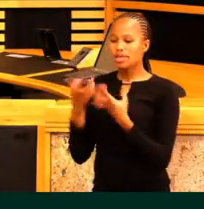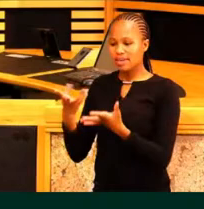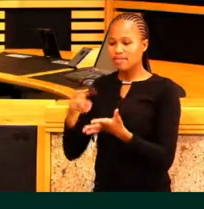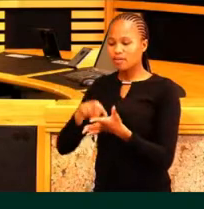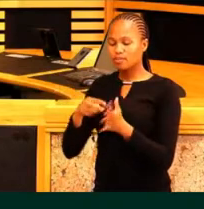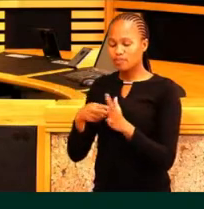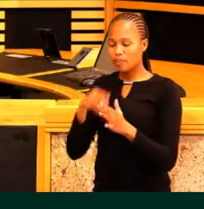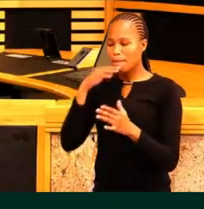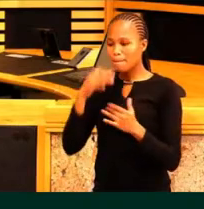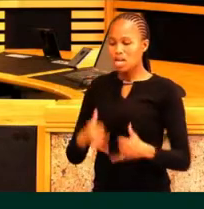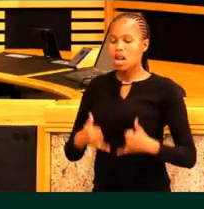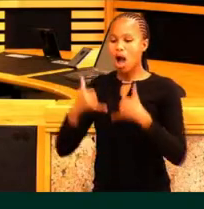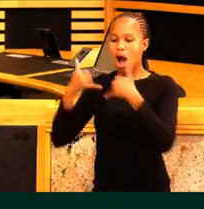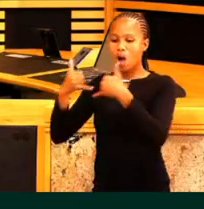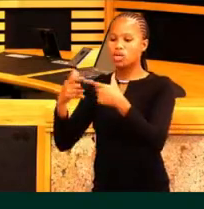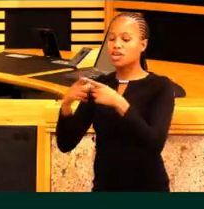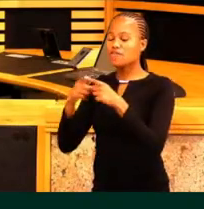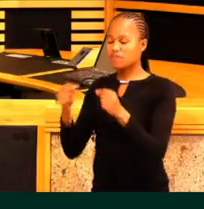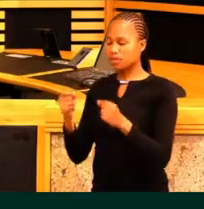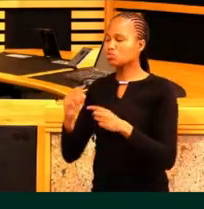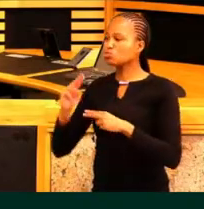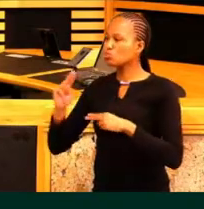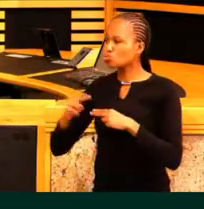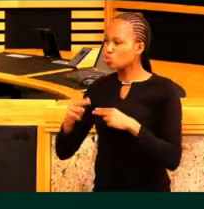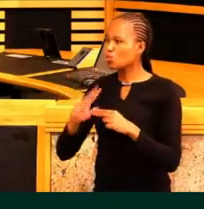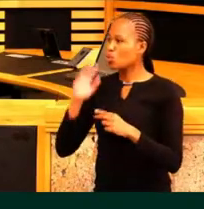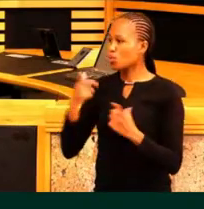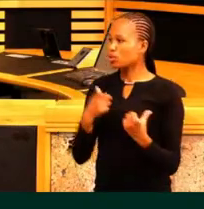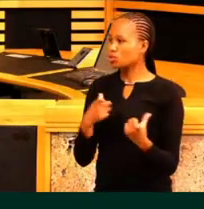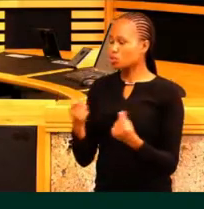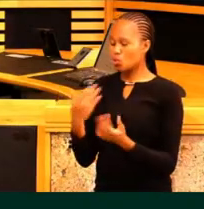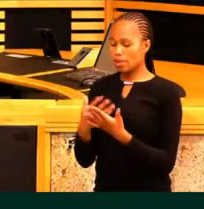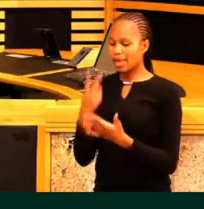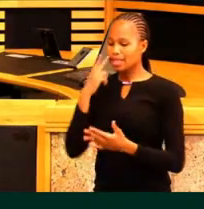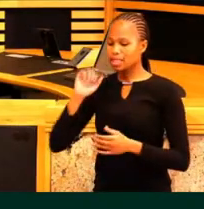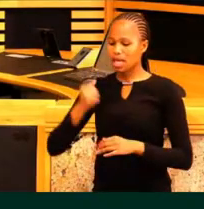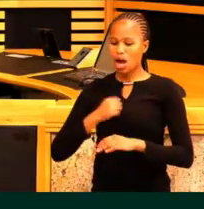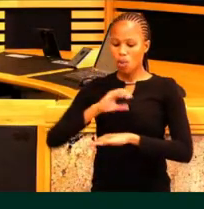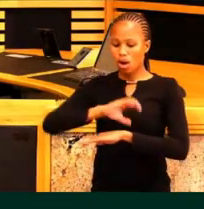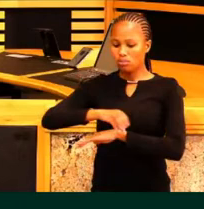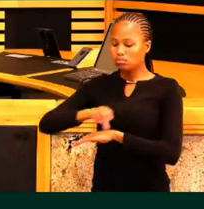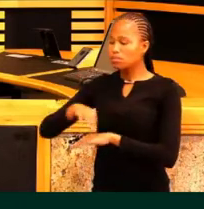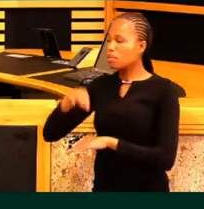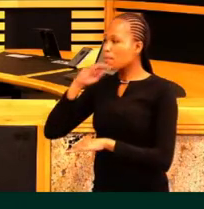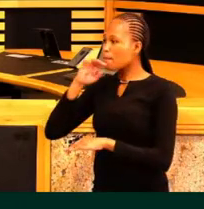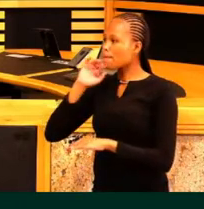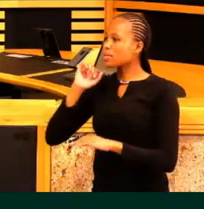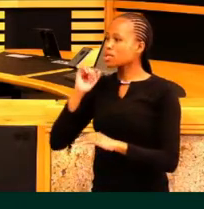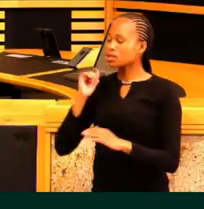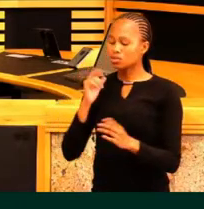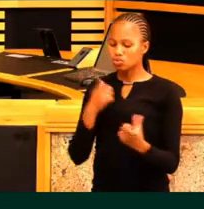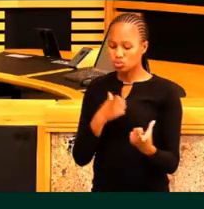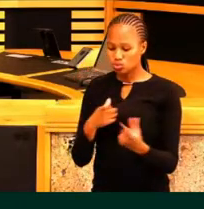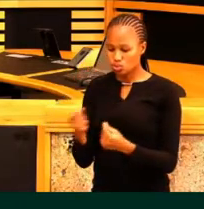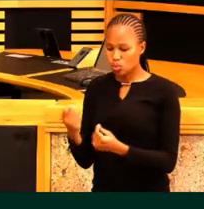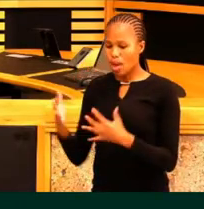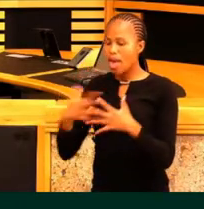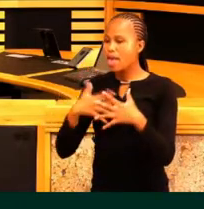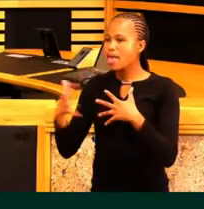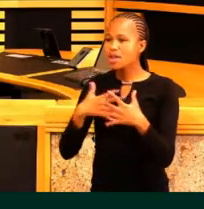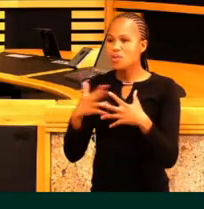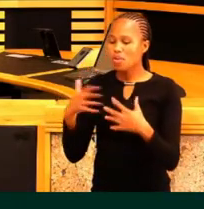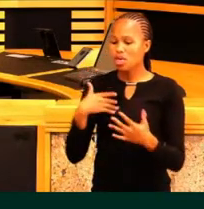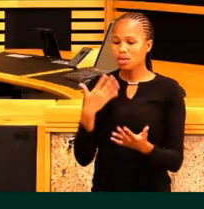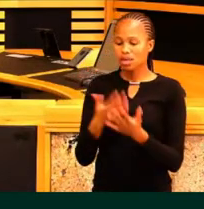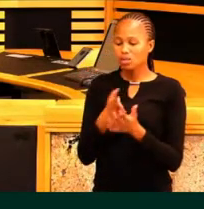awarded soon there will be that and you can see our provinces is a construction site in every corner you go almost